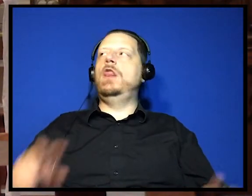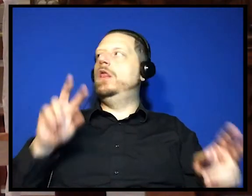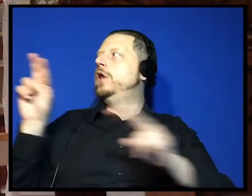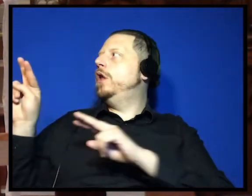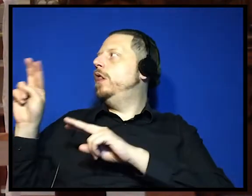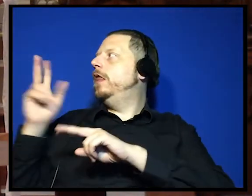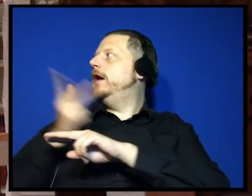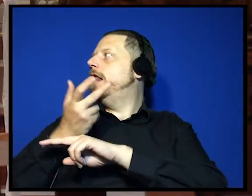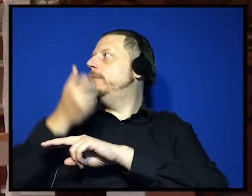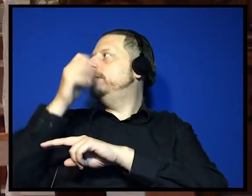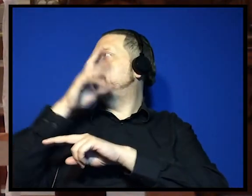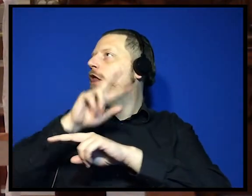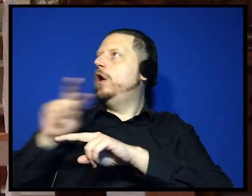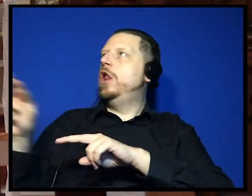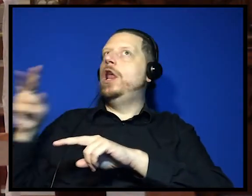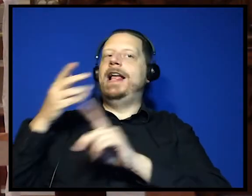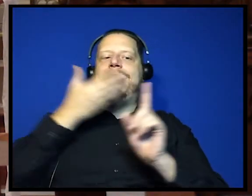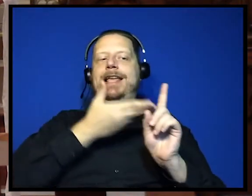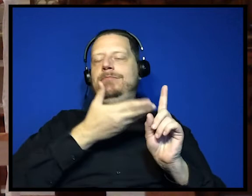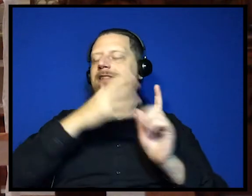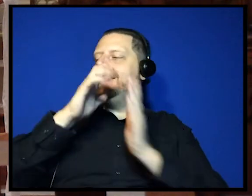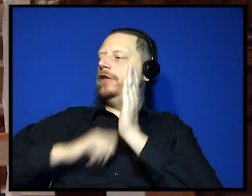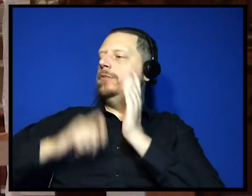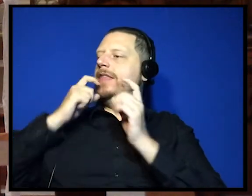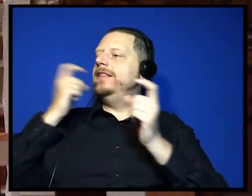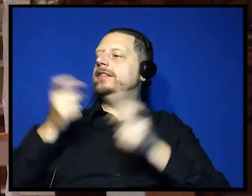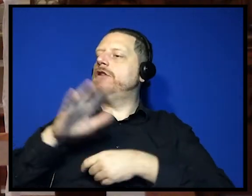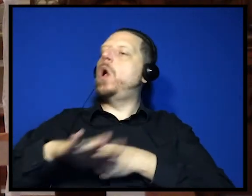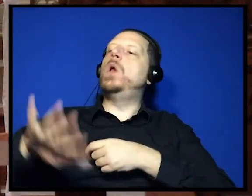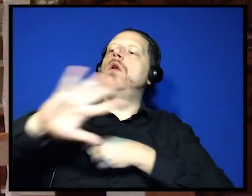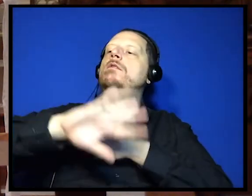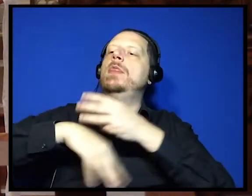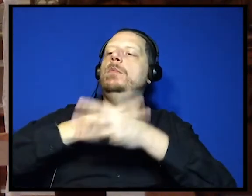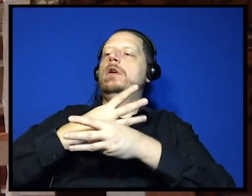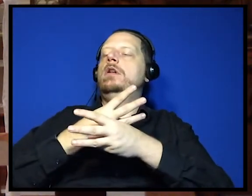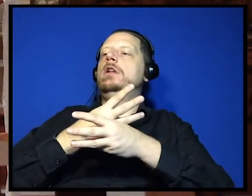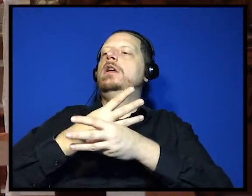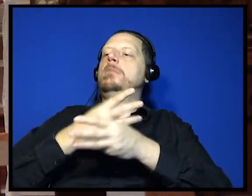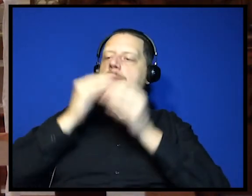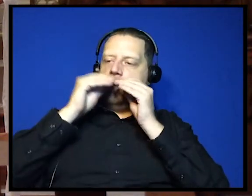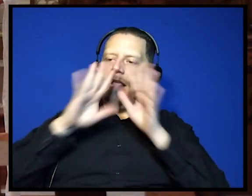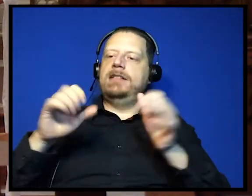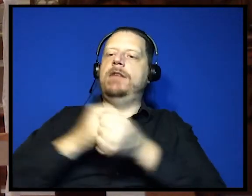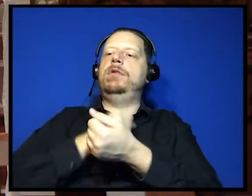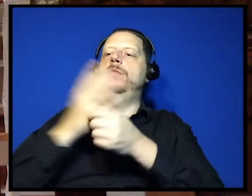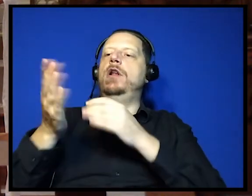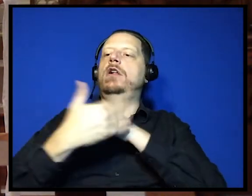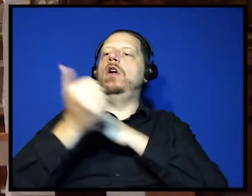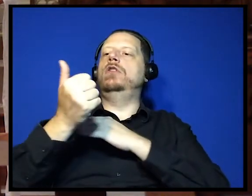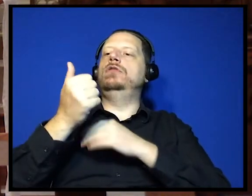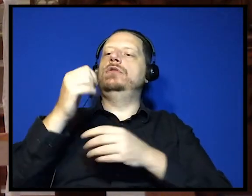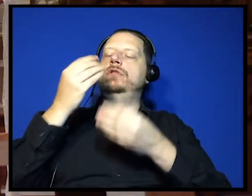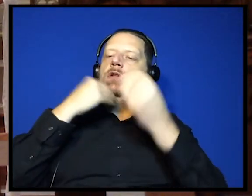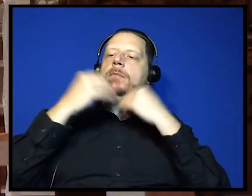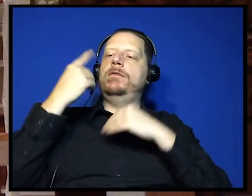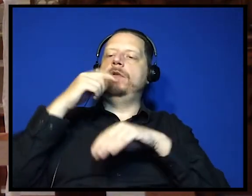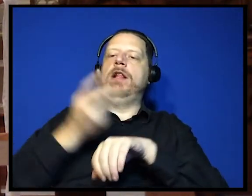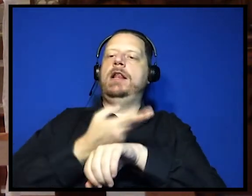Behold the Lamb of God. Behold him who takes away the sins of the world. Blessed are those who are called to the supper of the